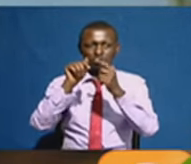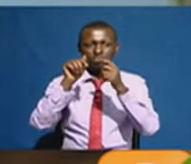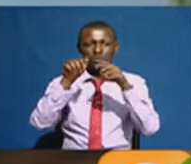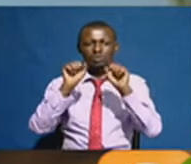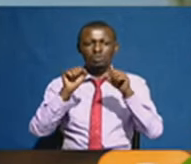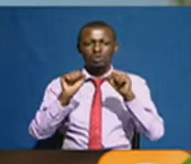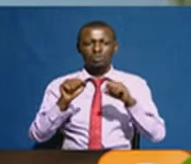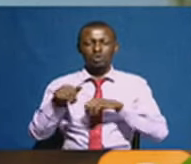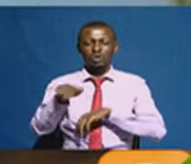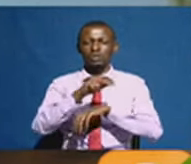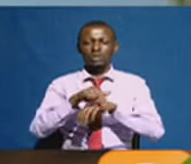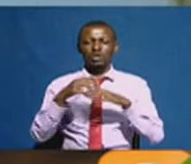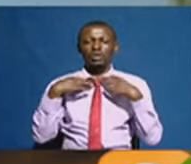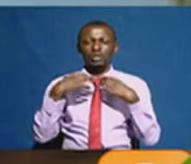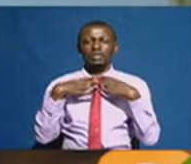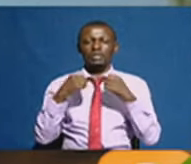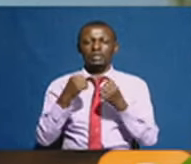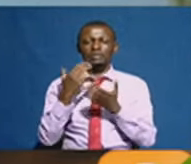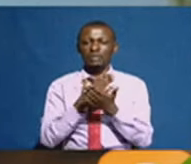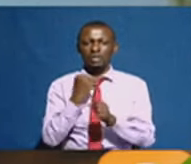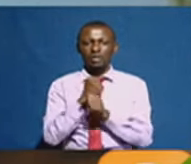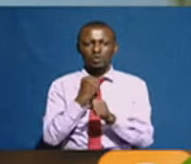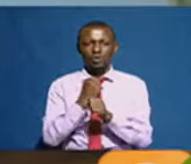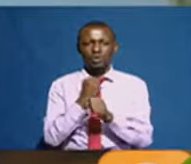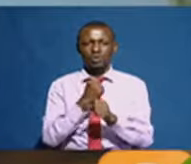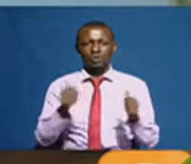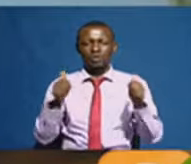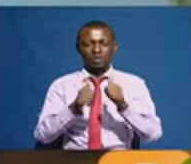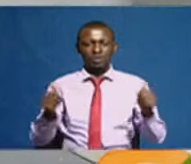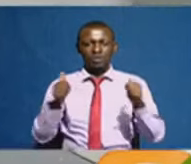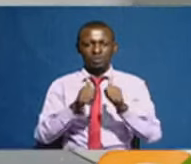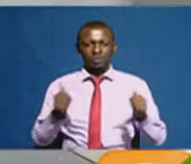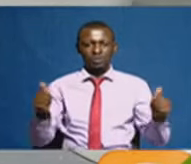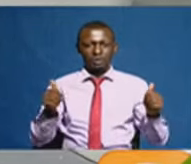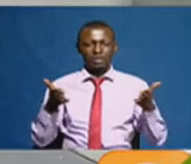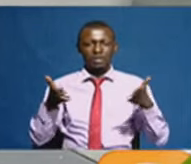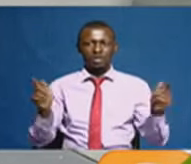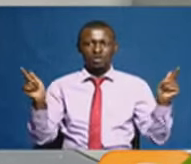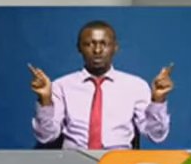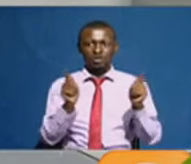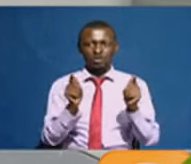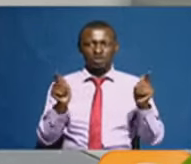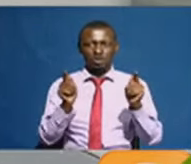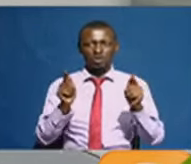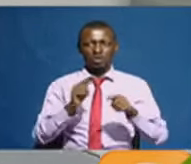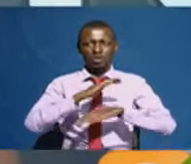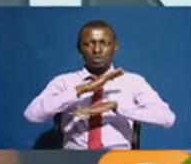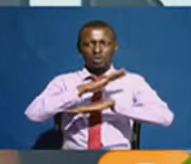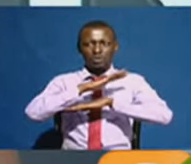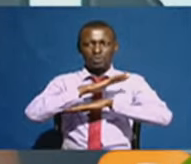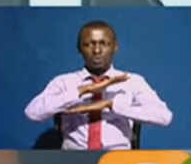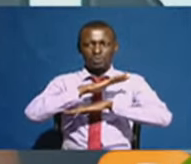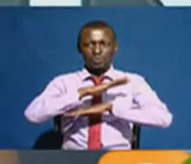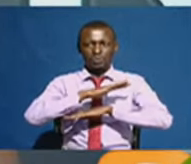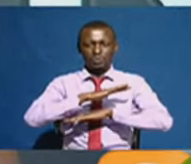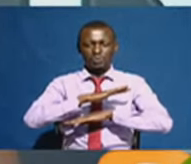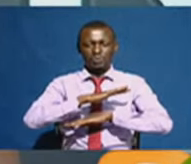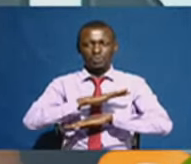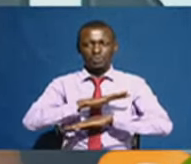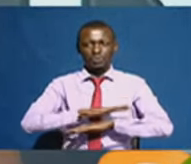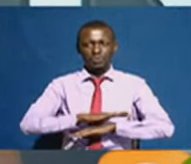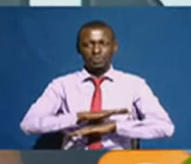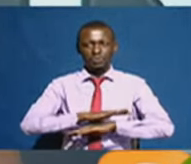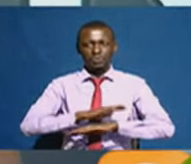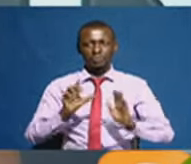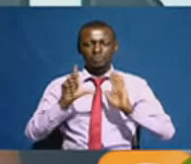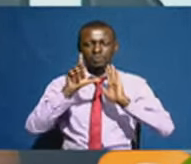health sector functions and functions properly. Indeed, let's take a break now. When we come back on the program,